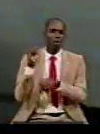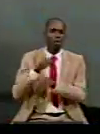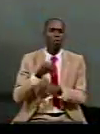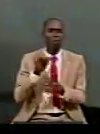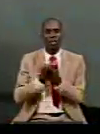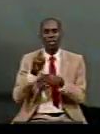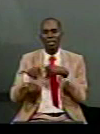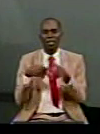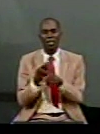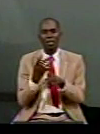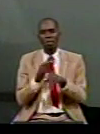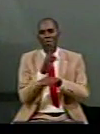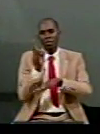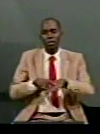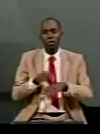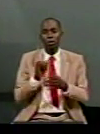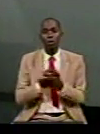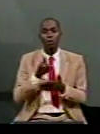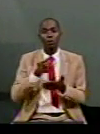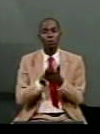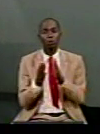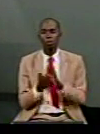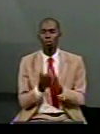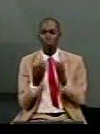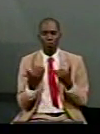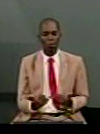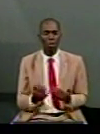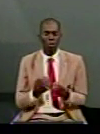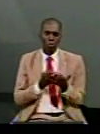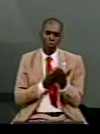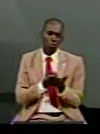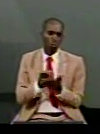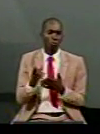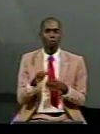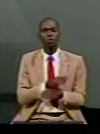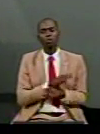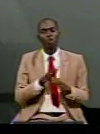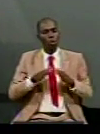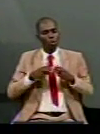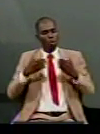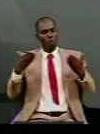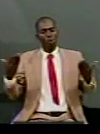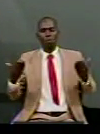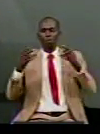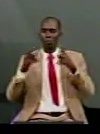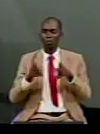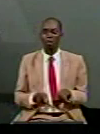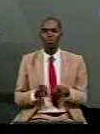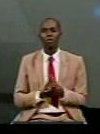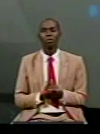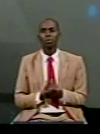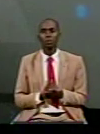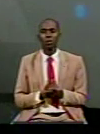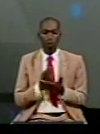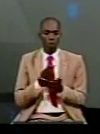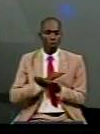that will become sincere, transparent, holy,